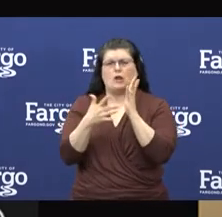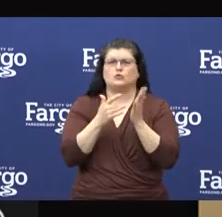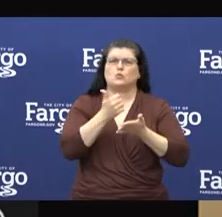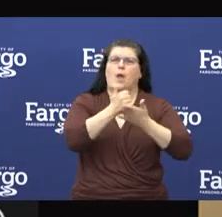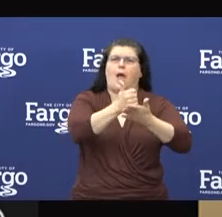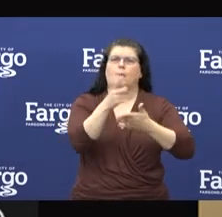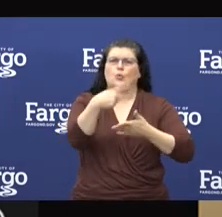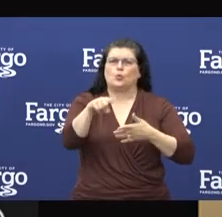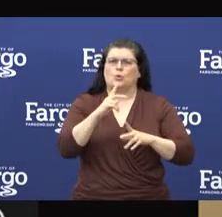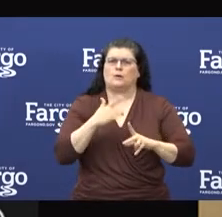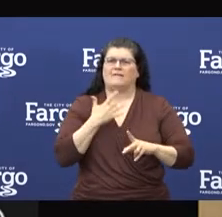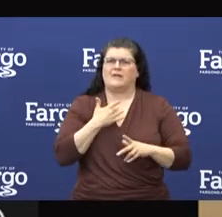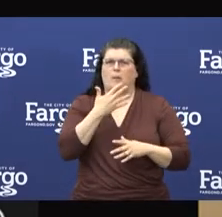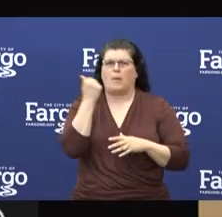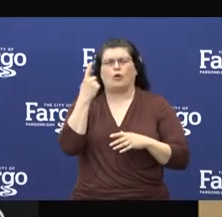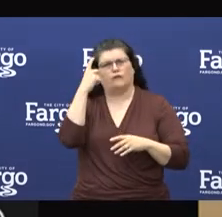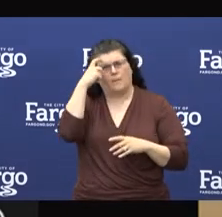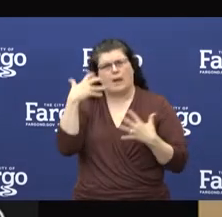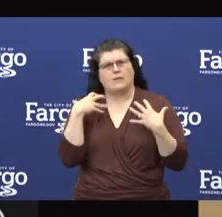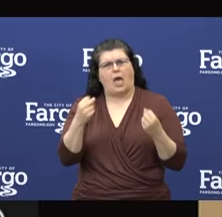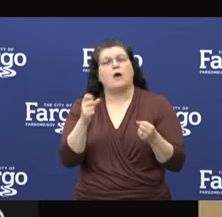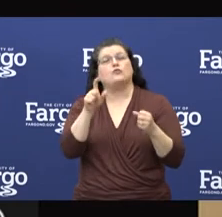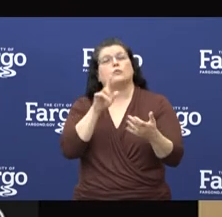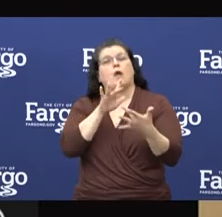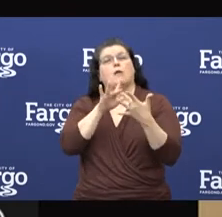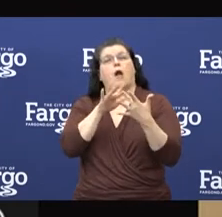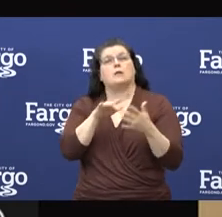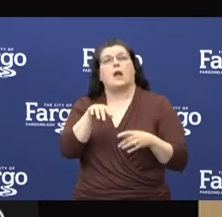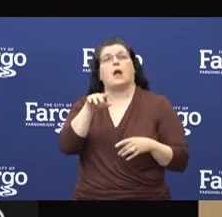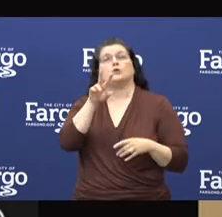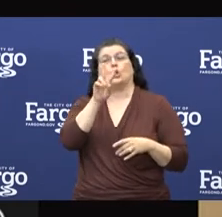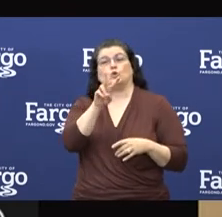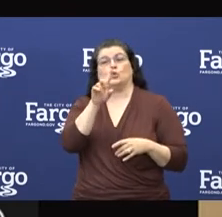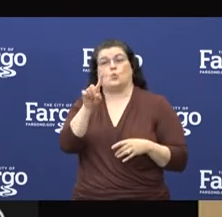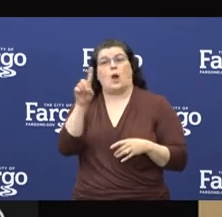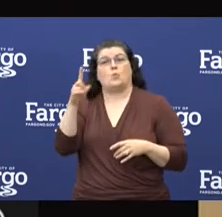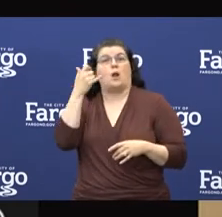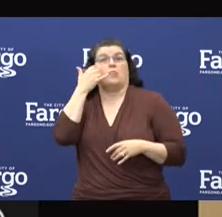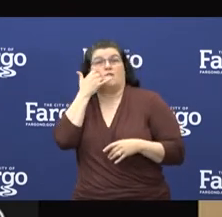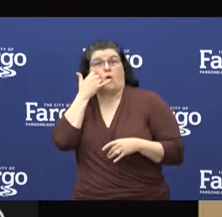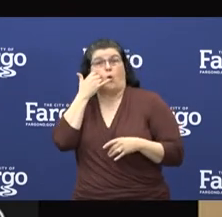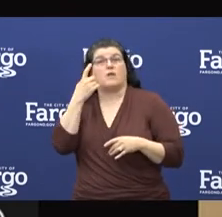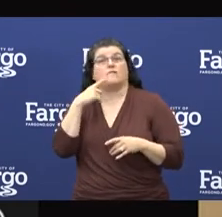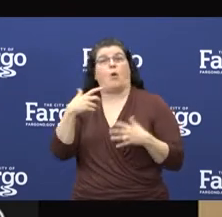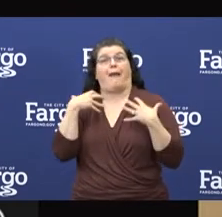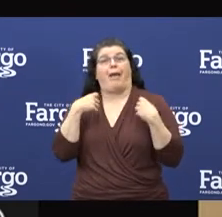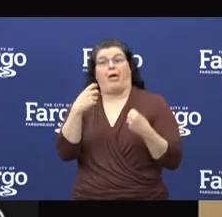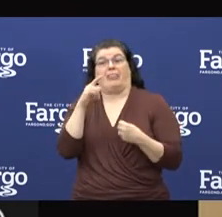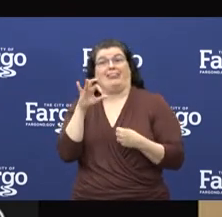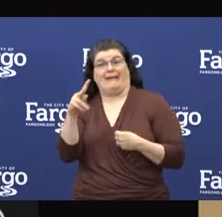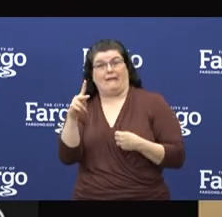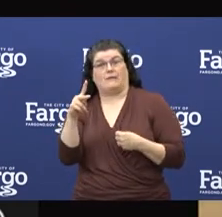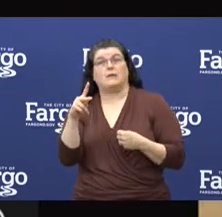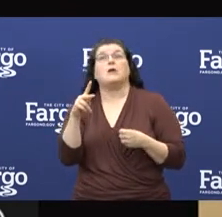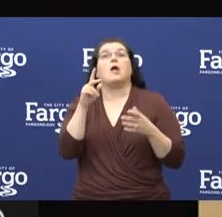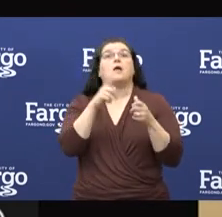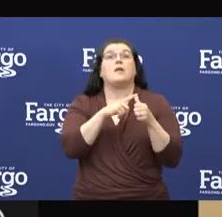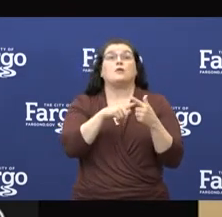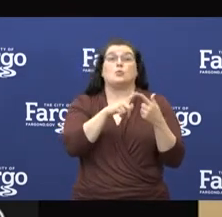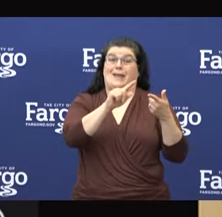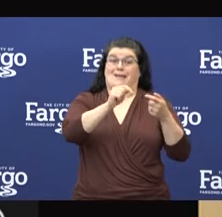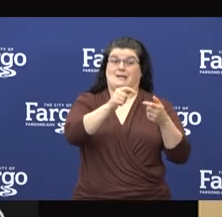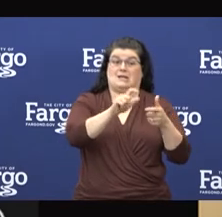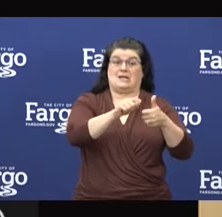resources, please reach out to FirstLink by dialing 211. There's also a texting option with FirstLink. You can